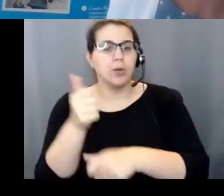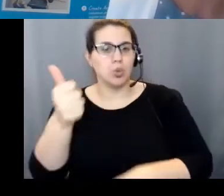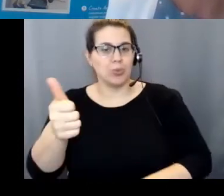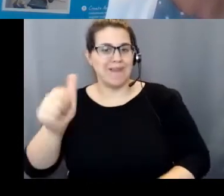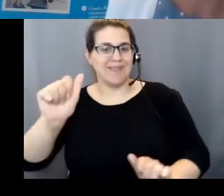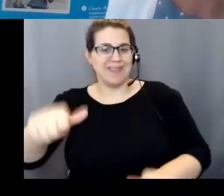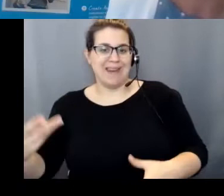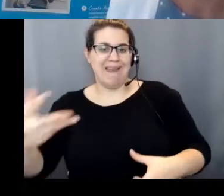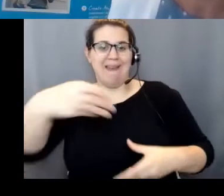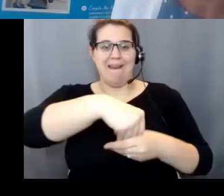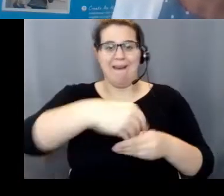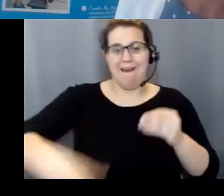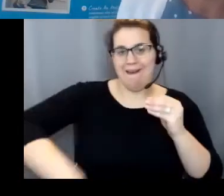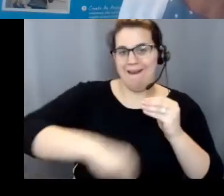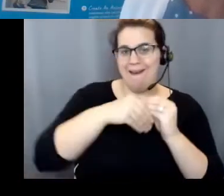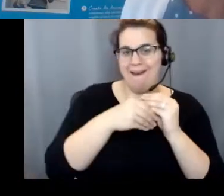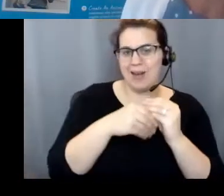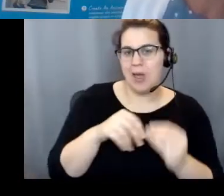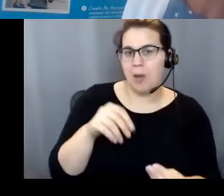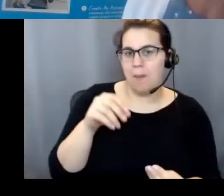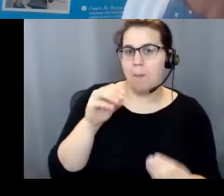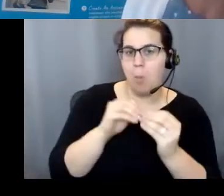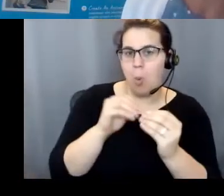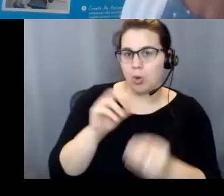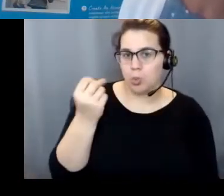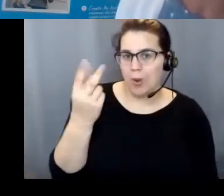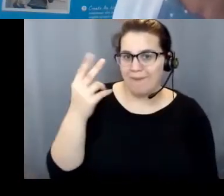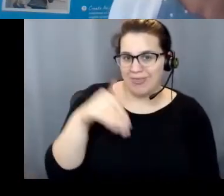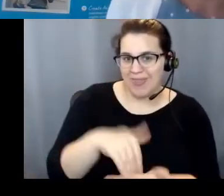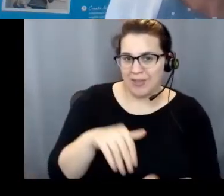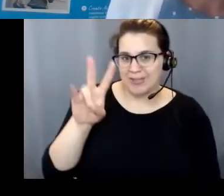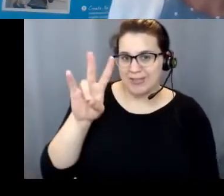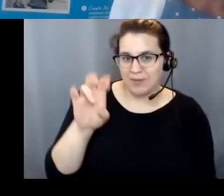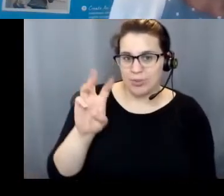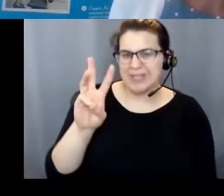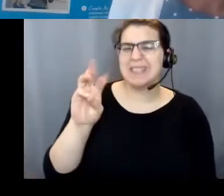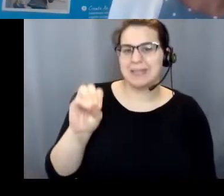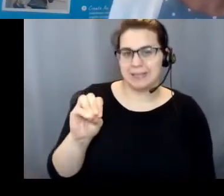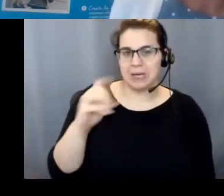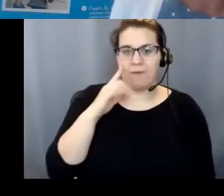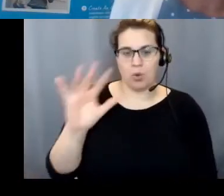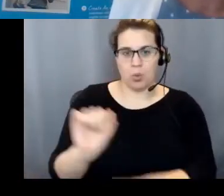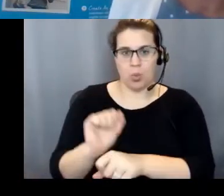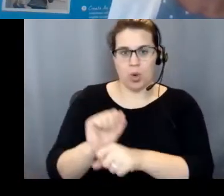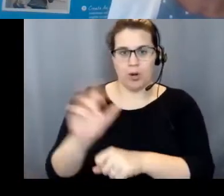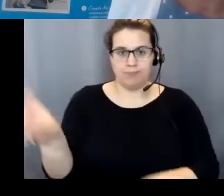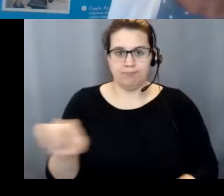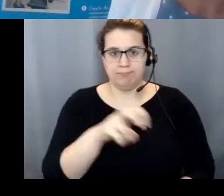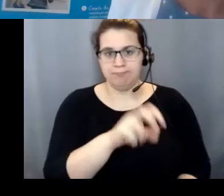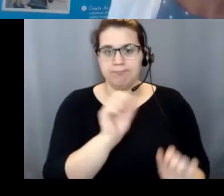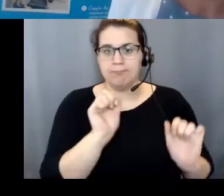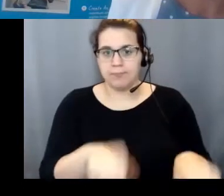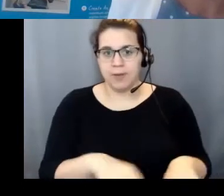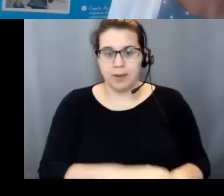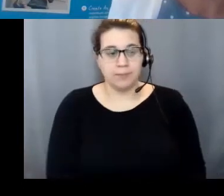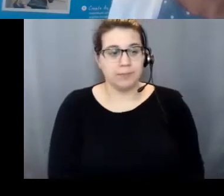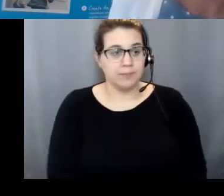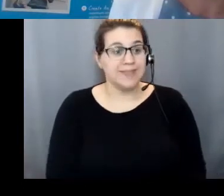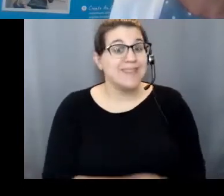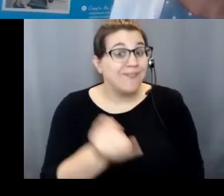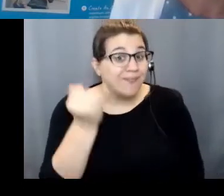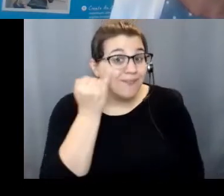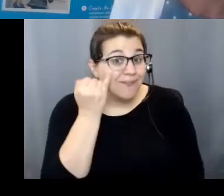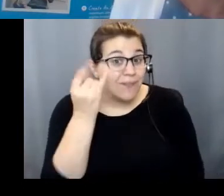additional $12,760 of their employment earnings. For the individual that receives SSI,